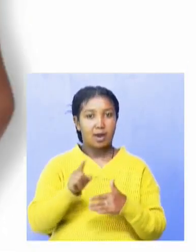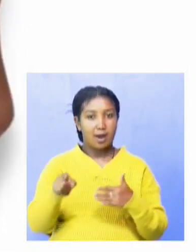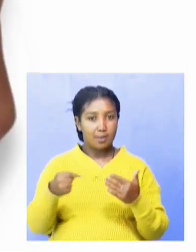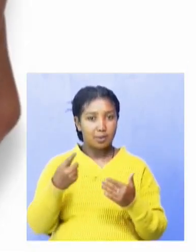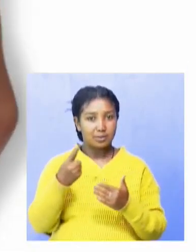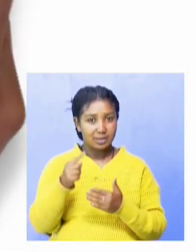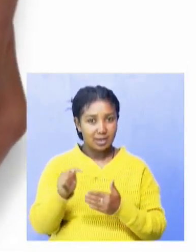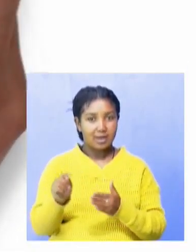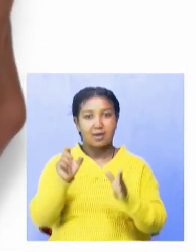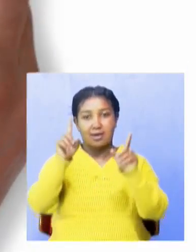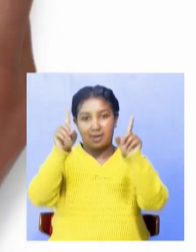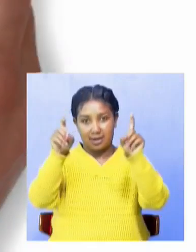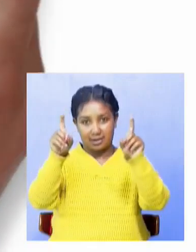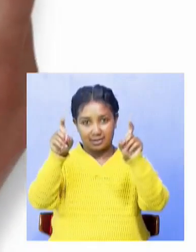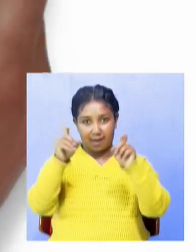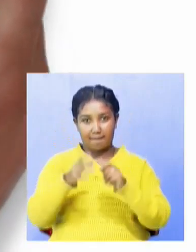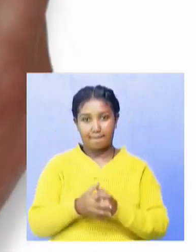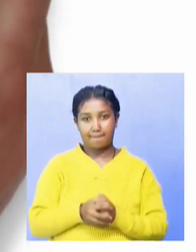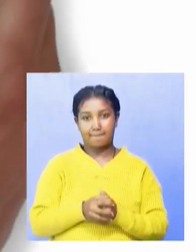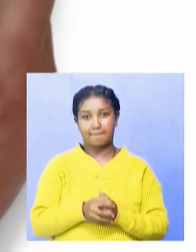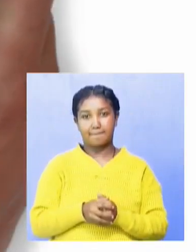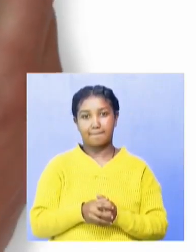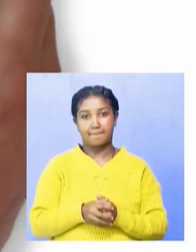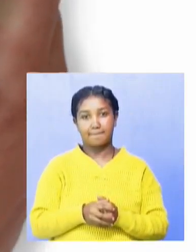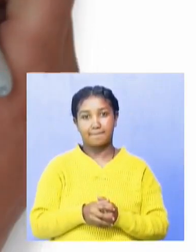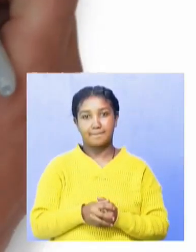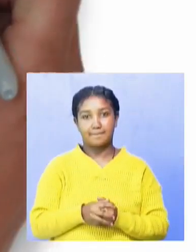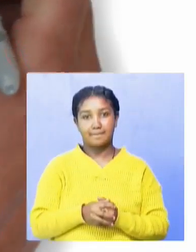the exam